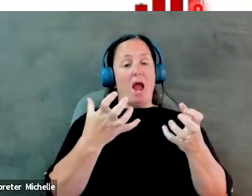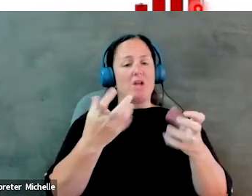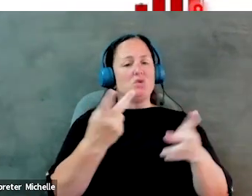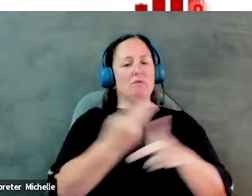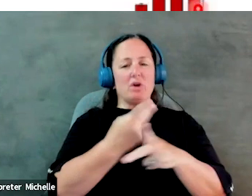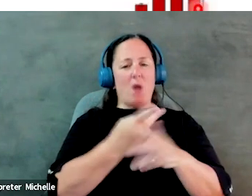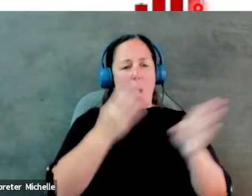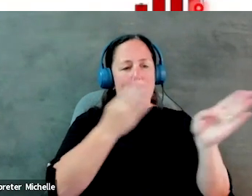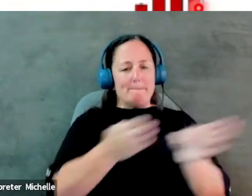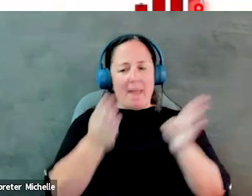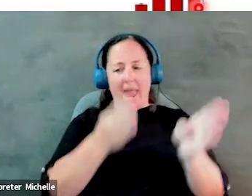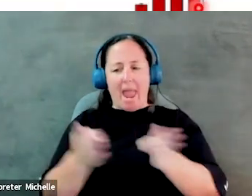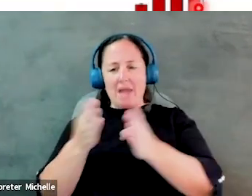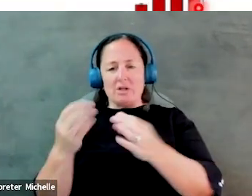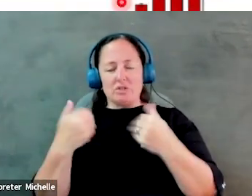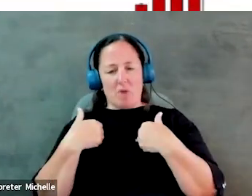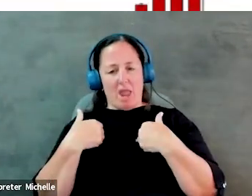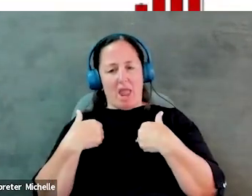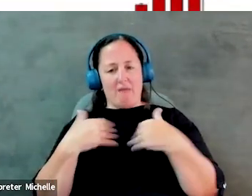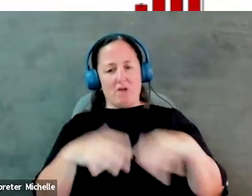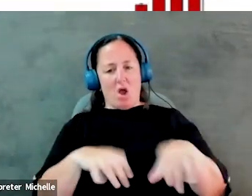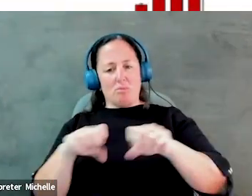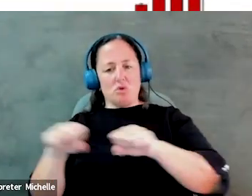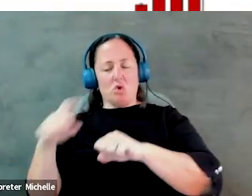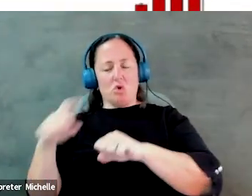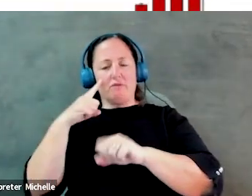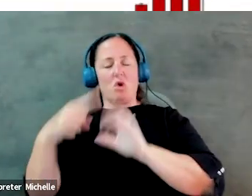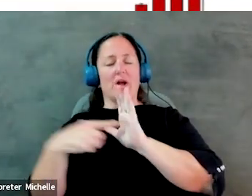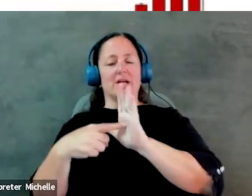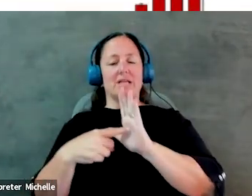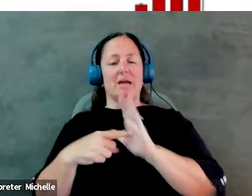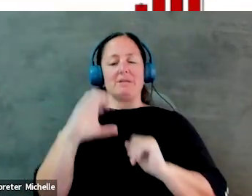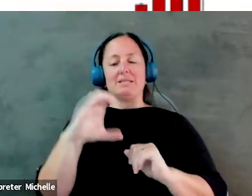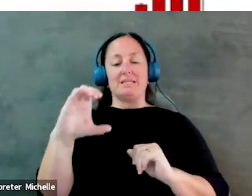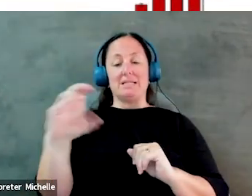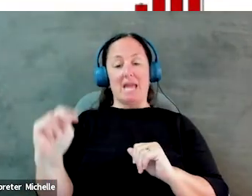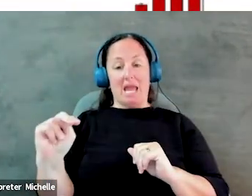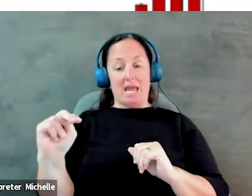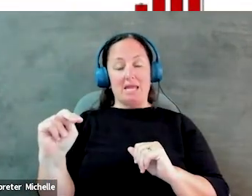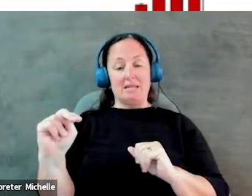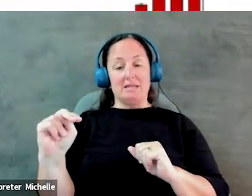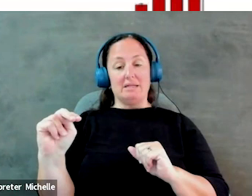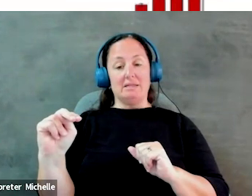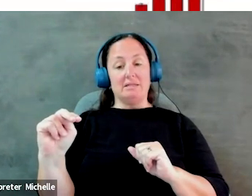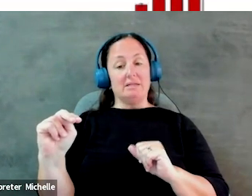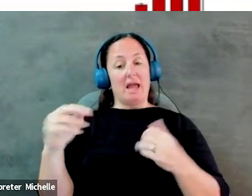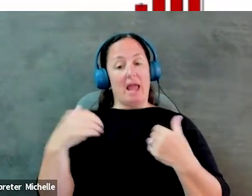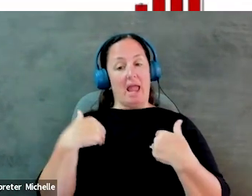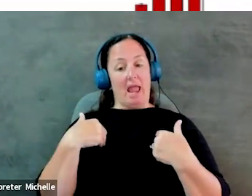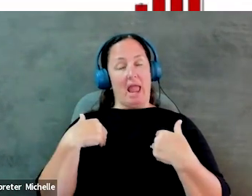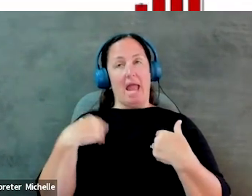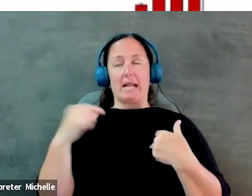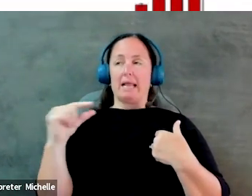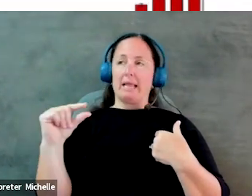find is patterns that have less absorption. For example, CCN, it